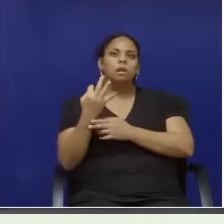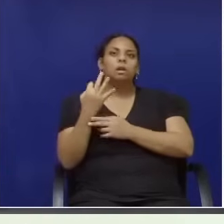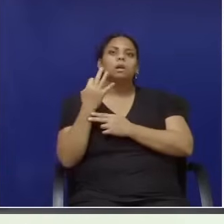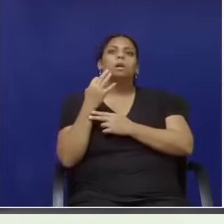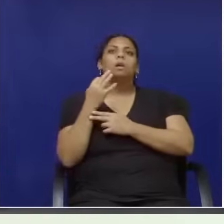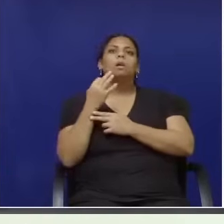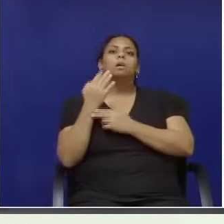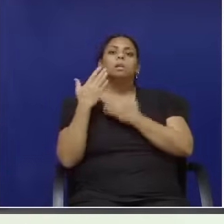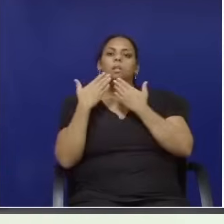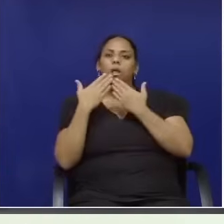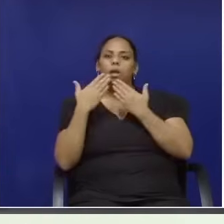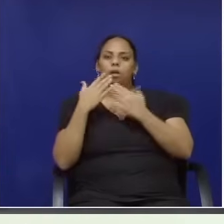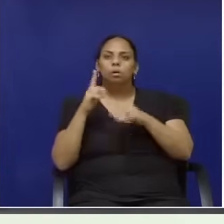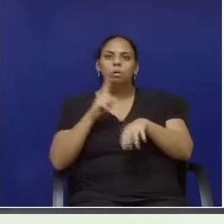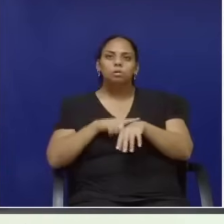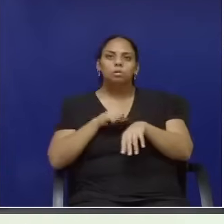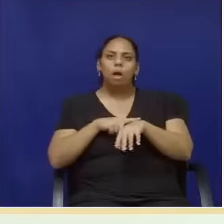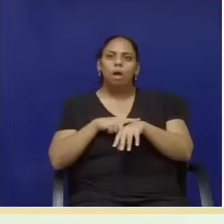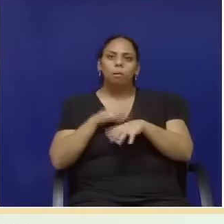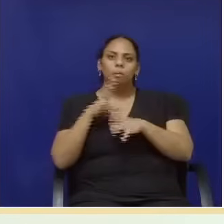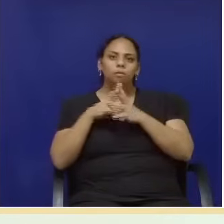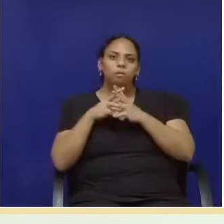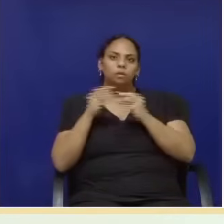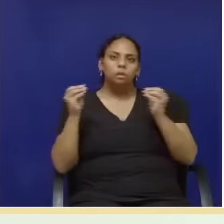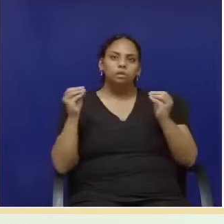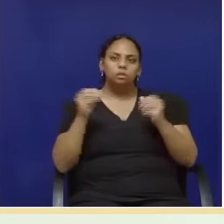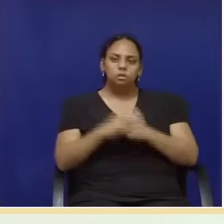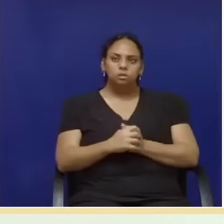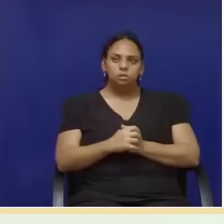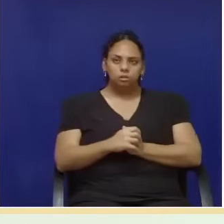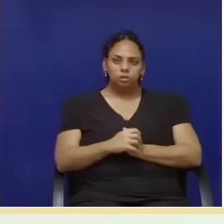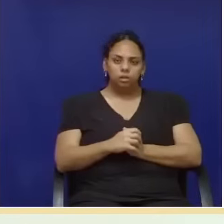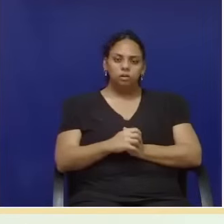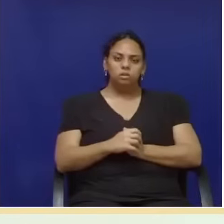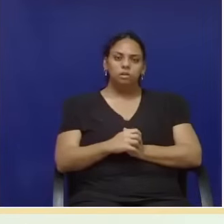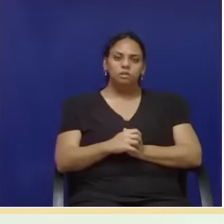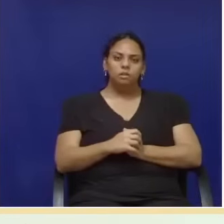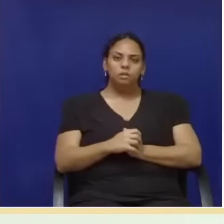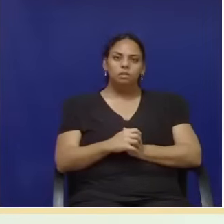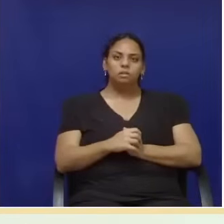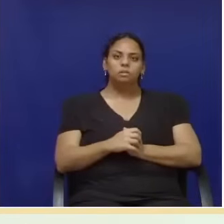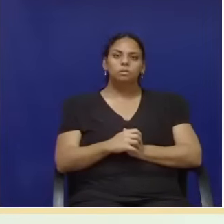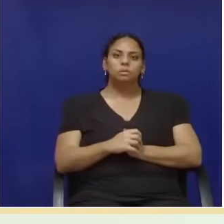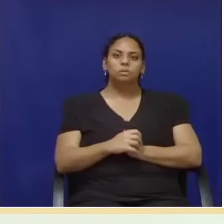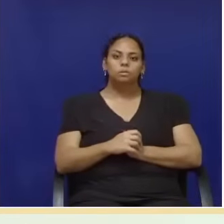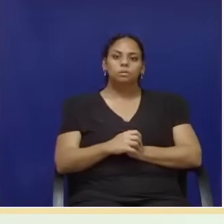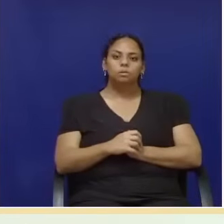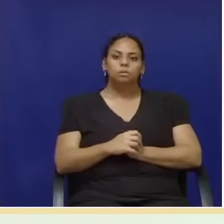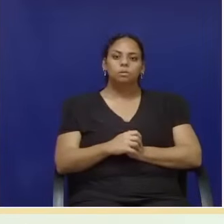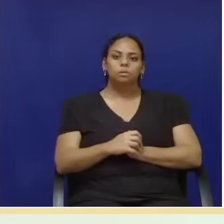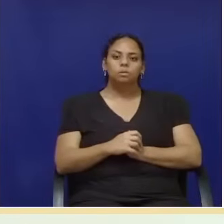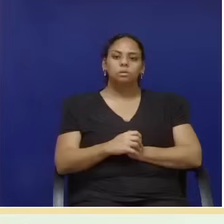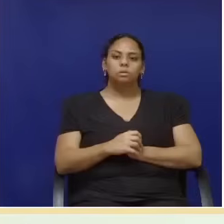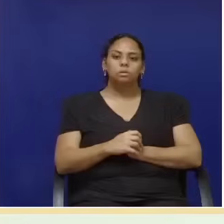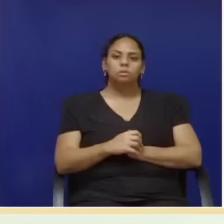was... Deputy Minister. The time has now expired. Thank you, Chair. In terms of